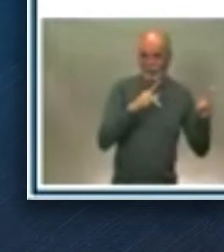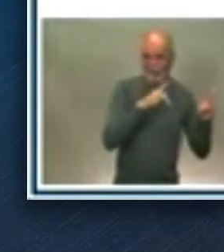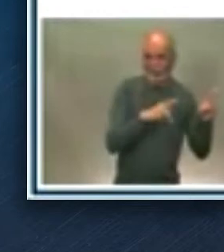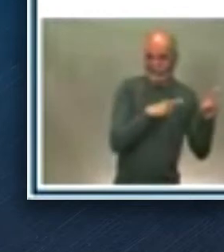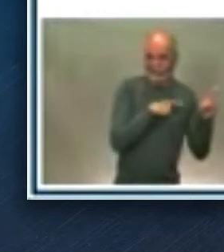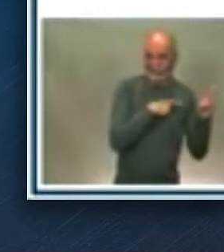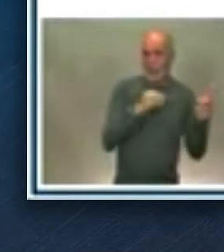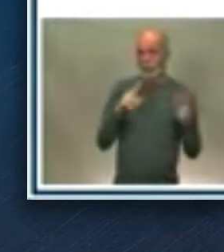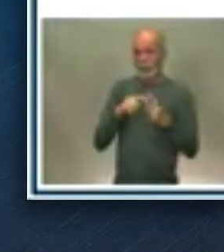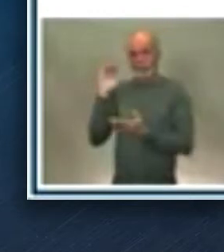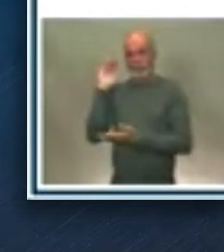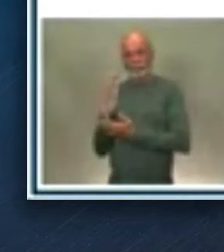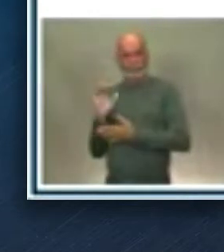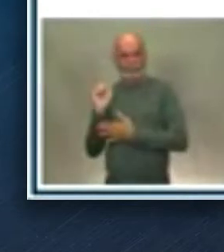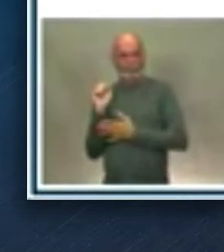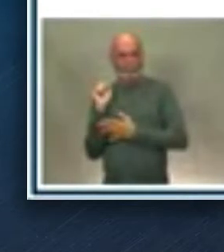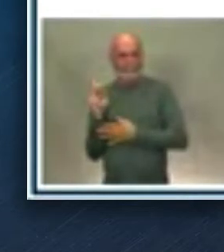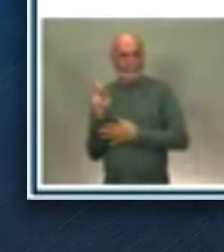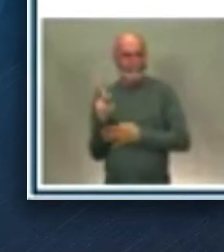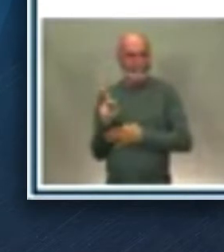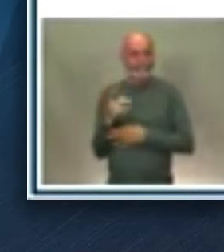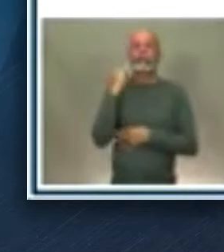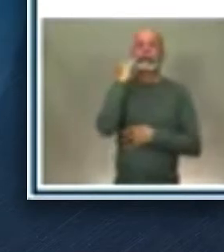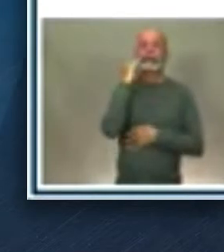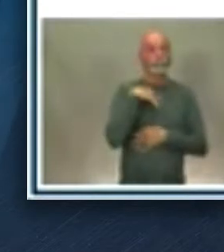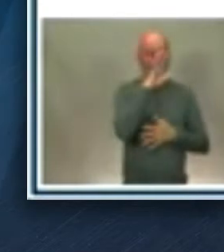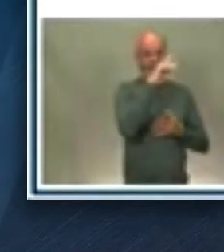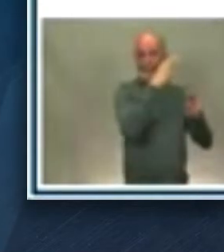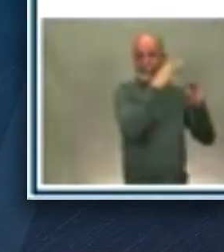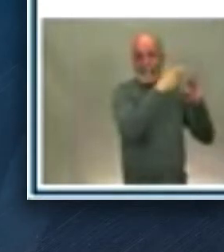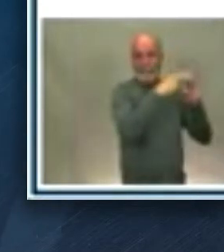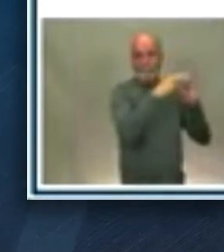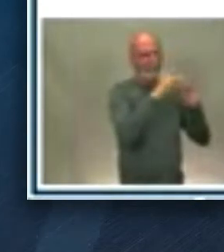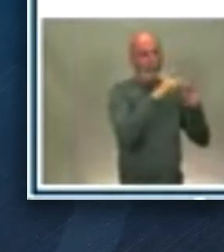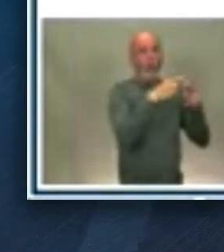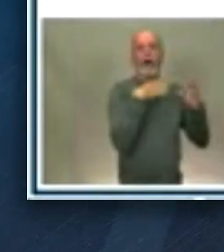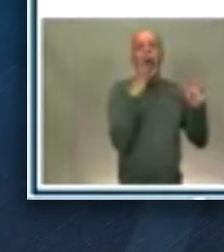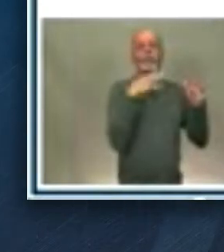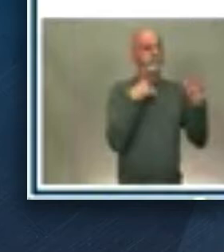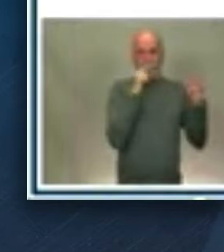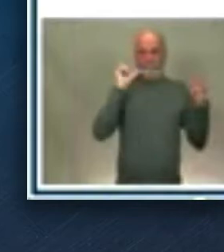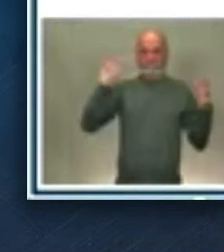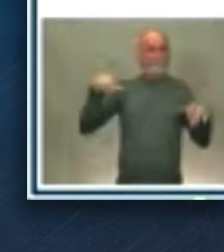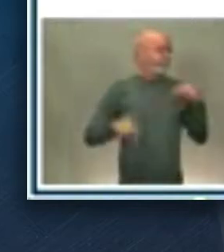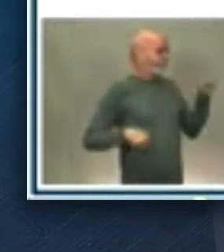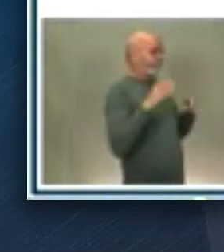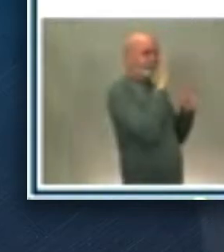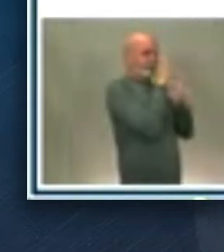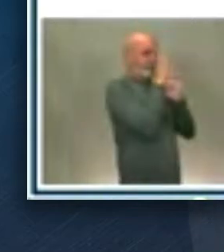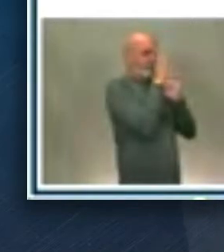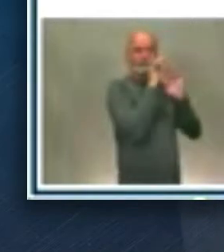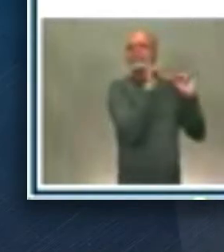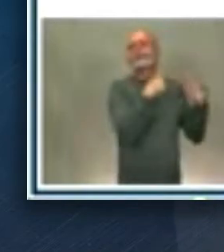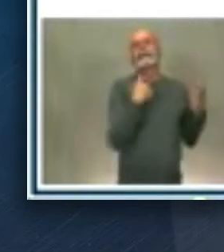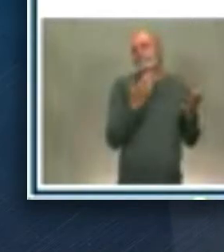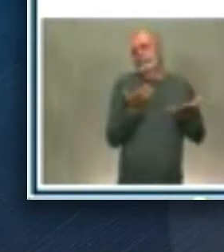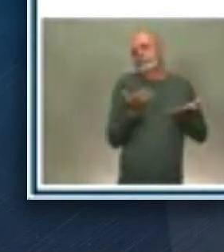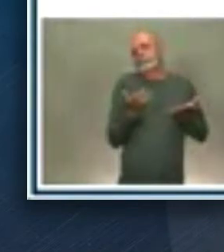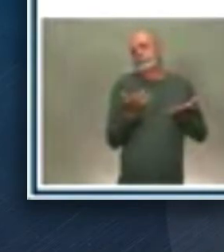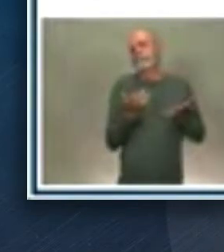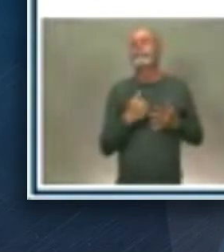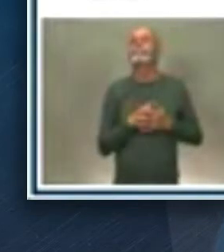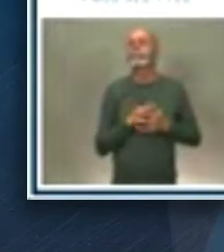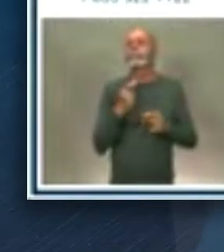recognizing the impact it does on when you identify a place, a business. So under active discussion within public health, and we'll bring forward a